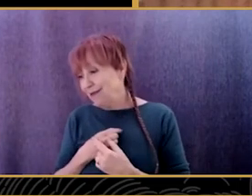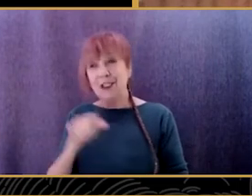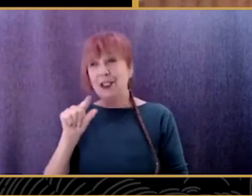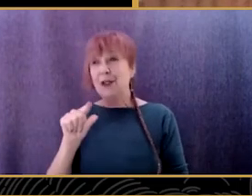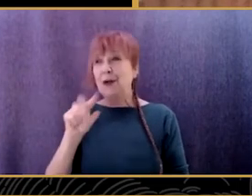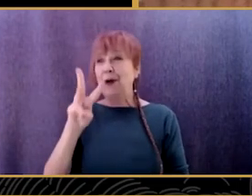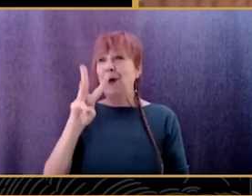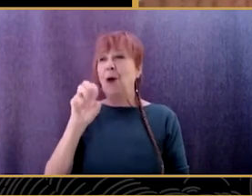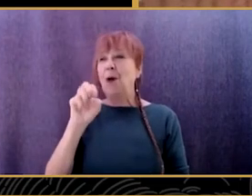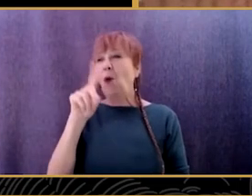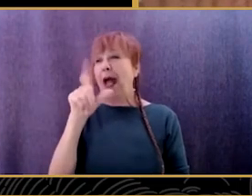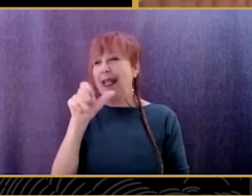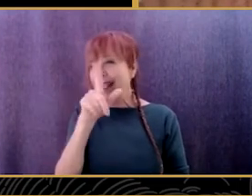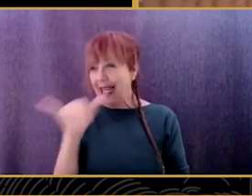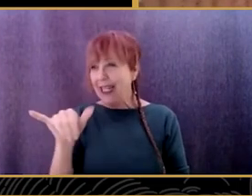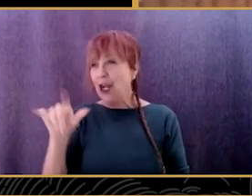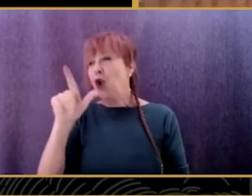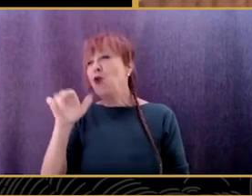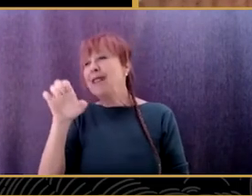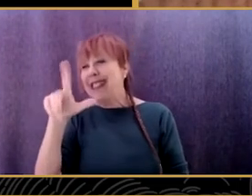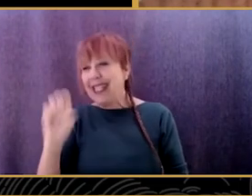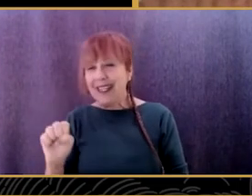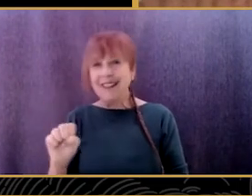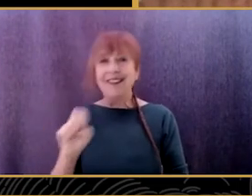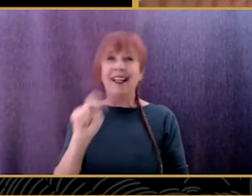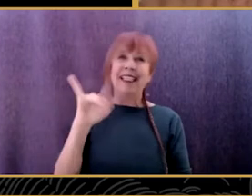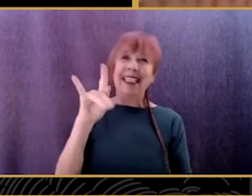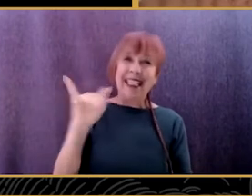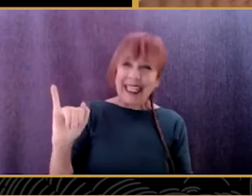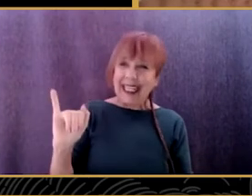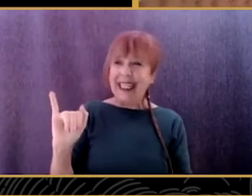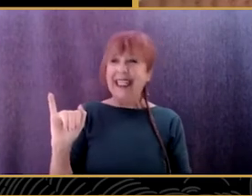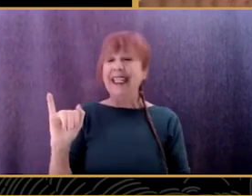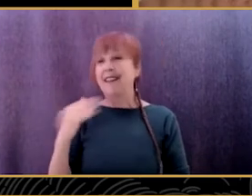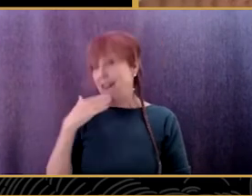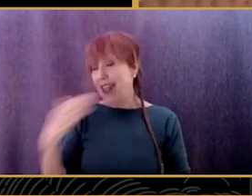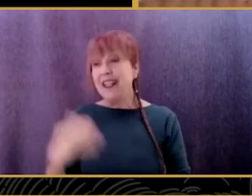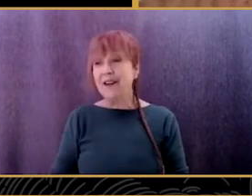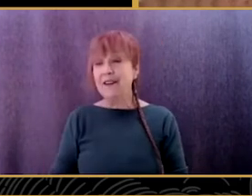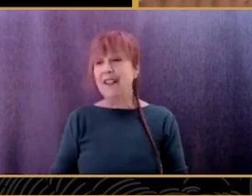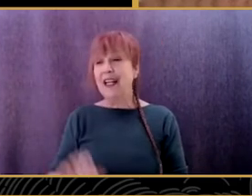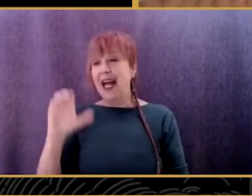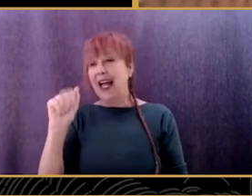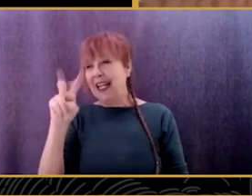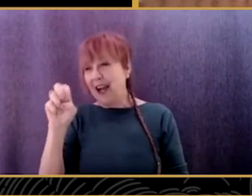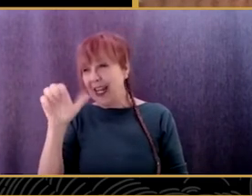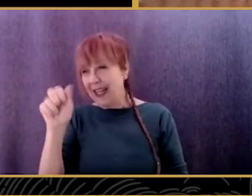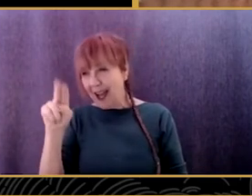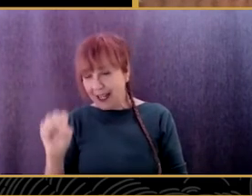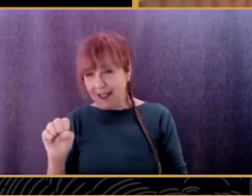you Gwendolyn Lucille Nicky Thank you Cave Canem